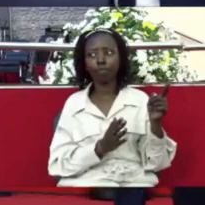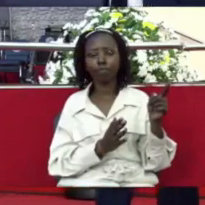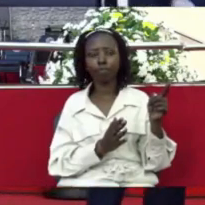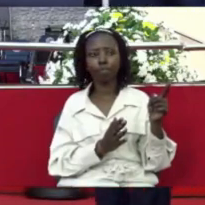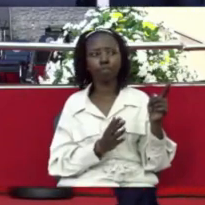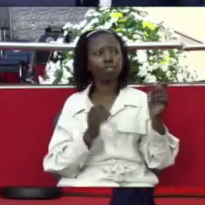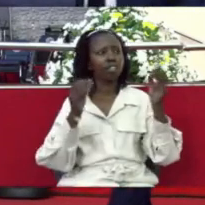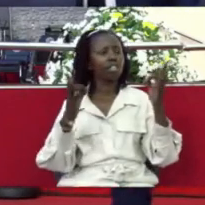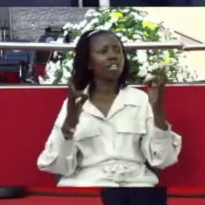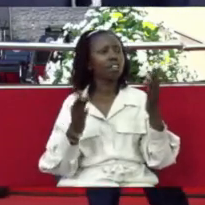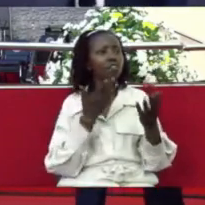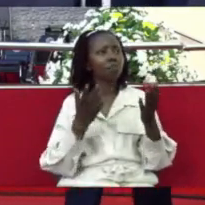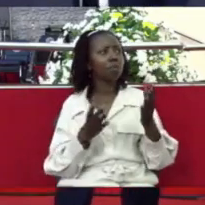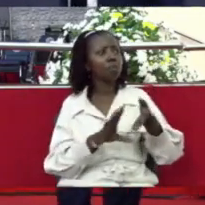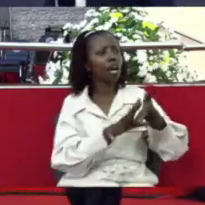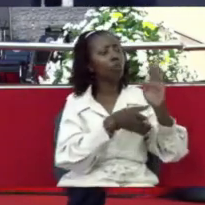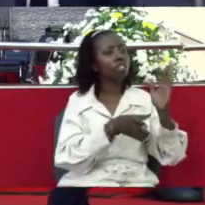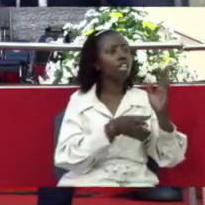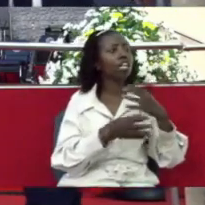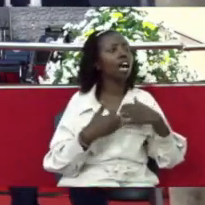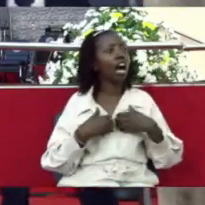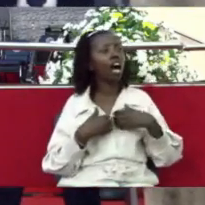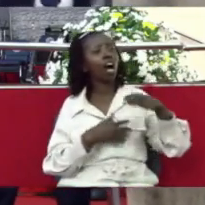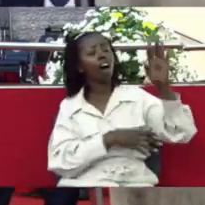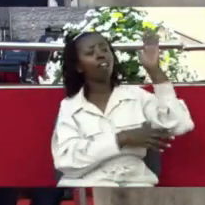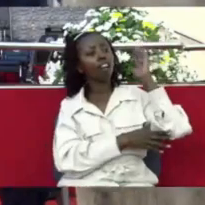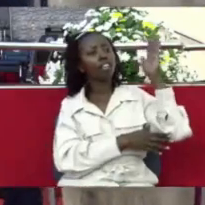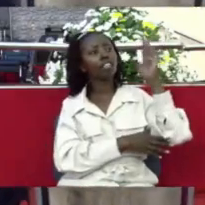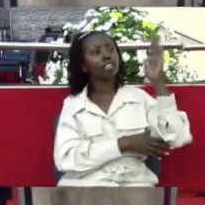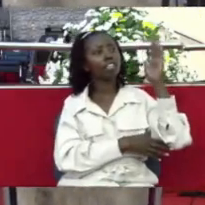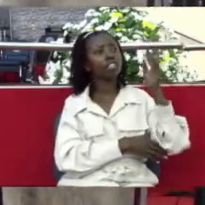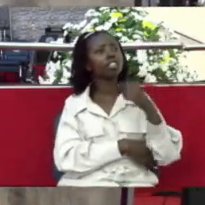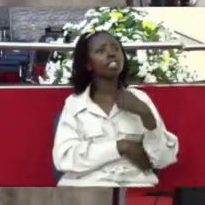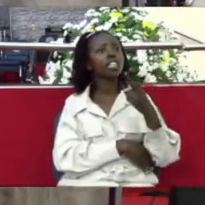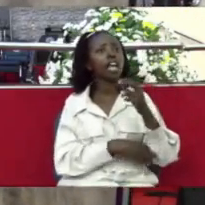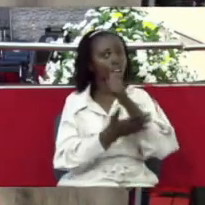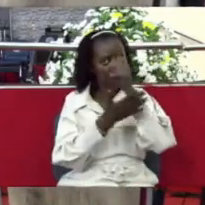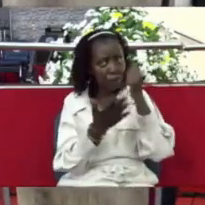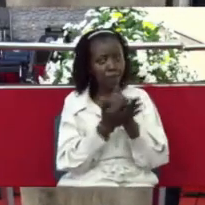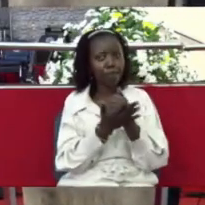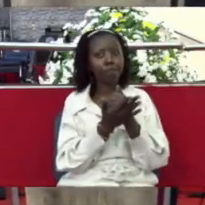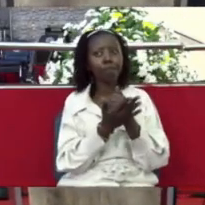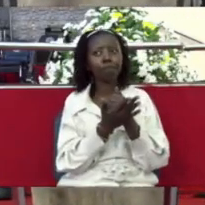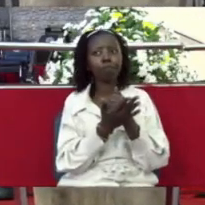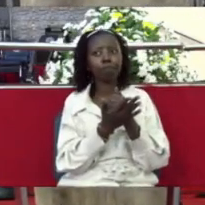If you're outside and you have your hand raised, shout amen. Kama uko nje na mkono umeinua sema amina.